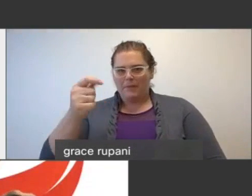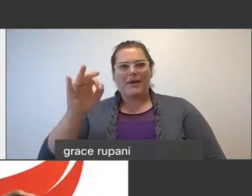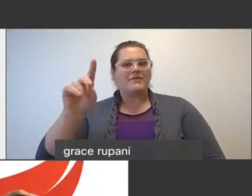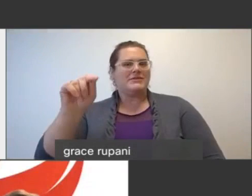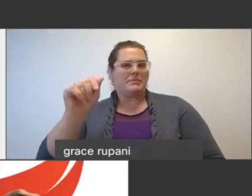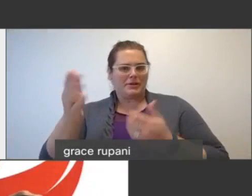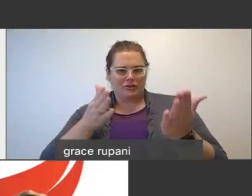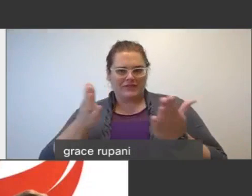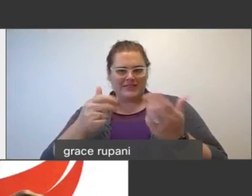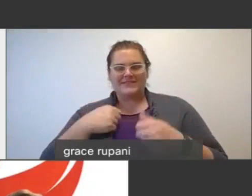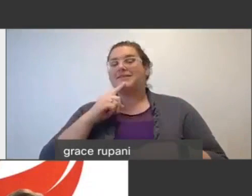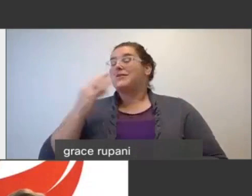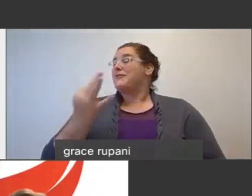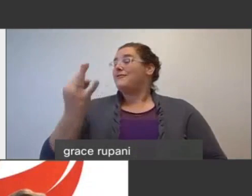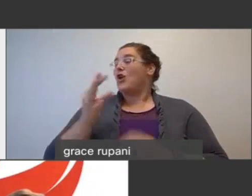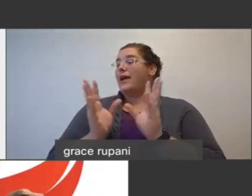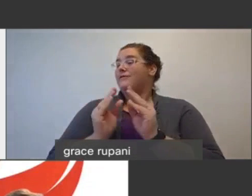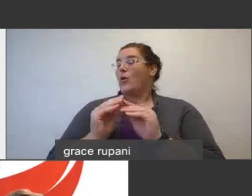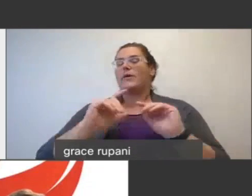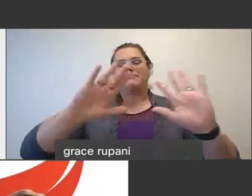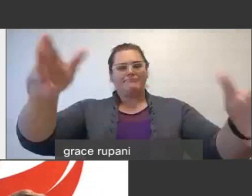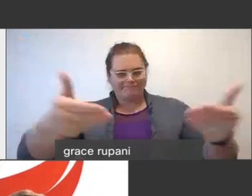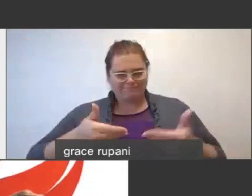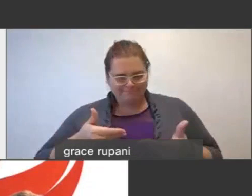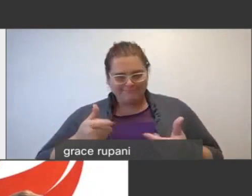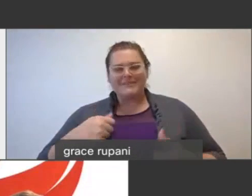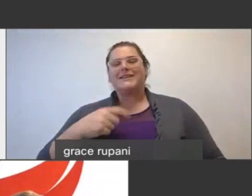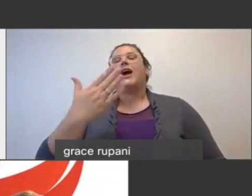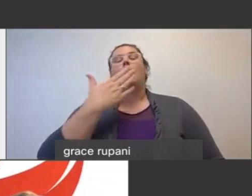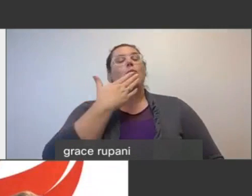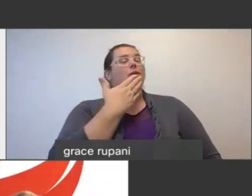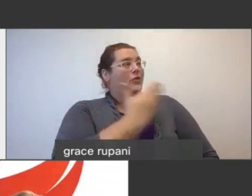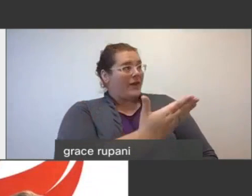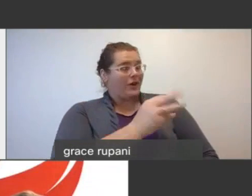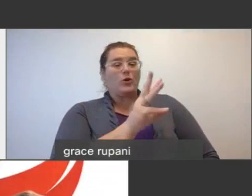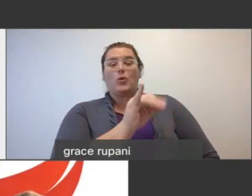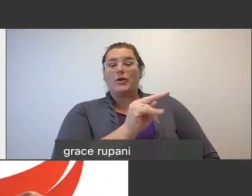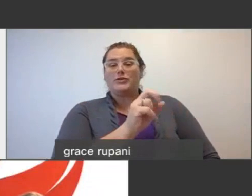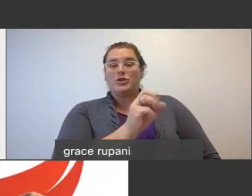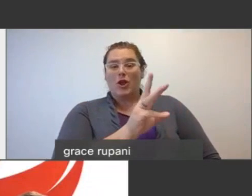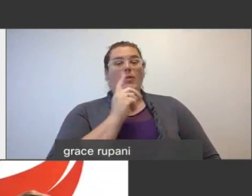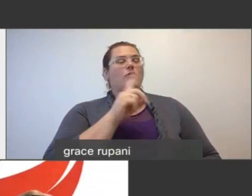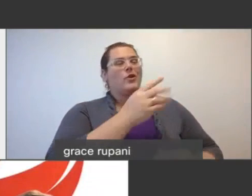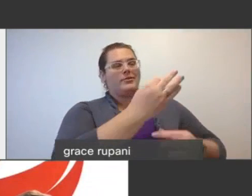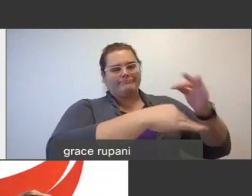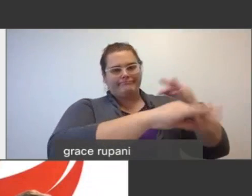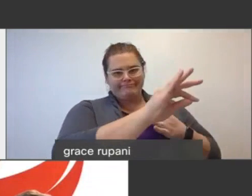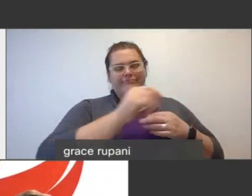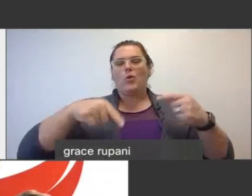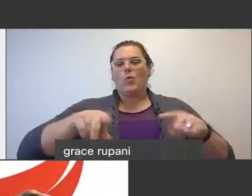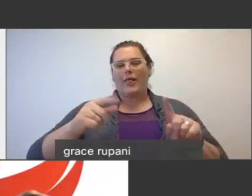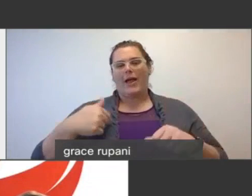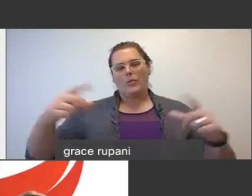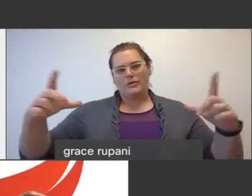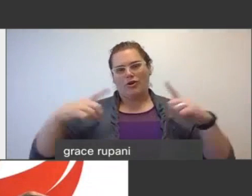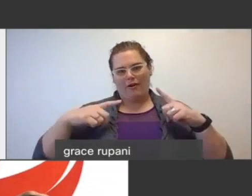everyone again. And I want to thank Winslow for stepping in for the last 4 weeks while I was not able to be here.